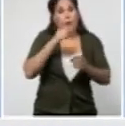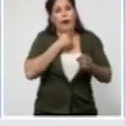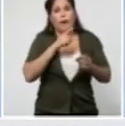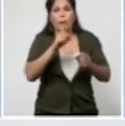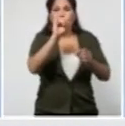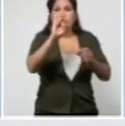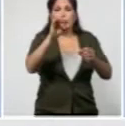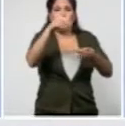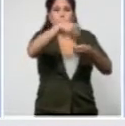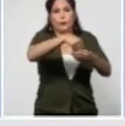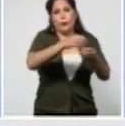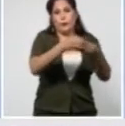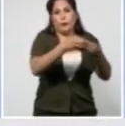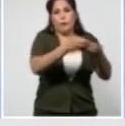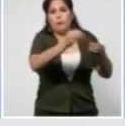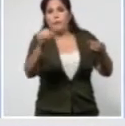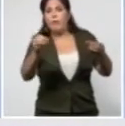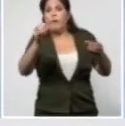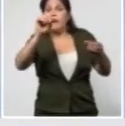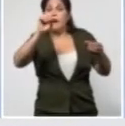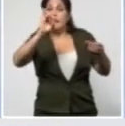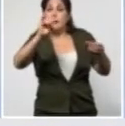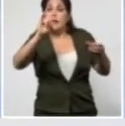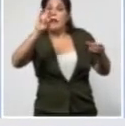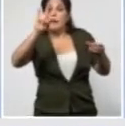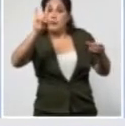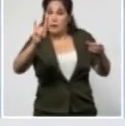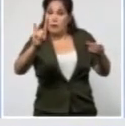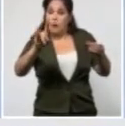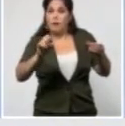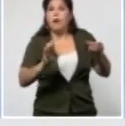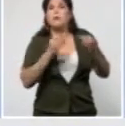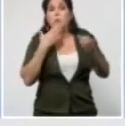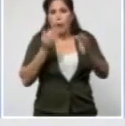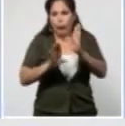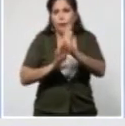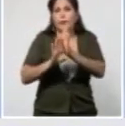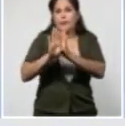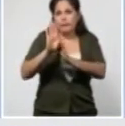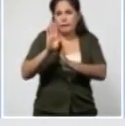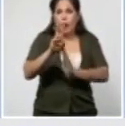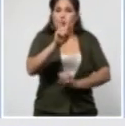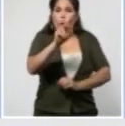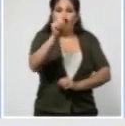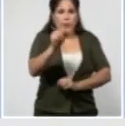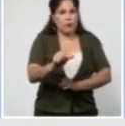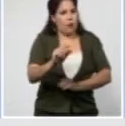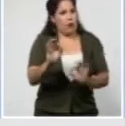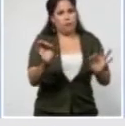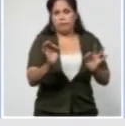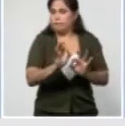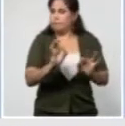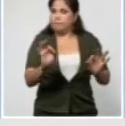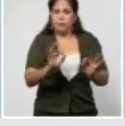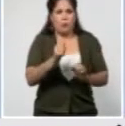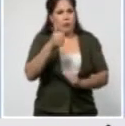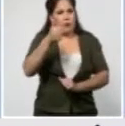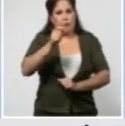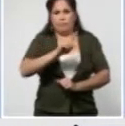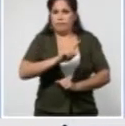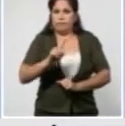diagnosed people, 69, that is 97.2% of them with a stable